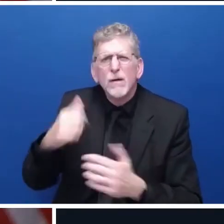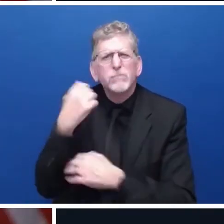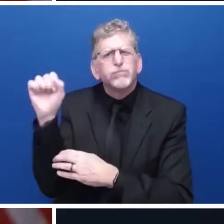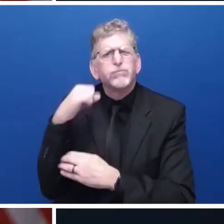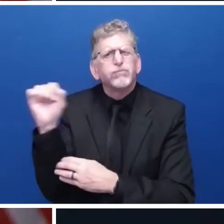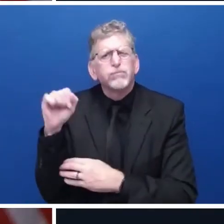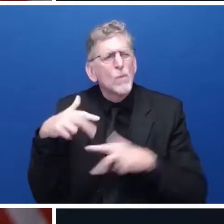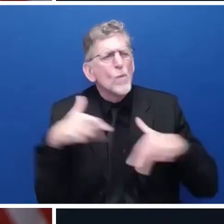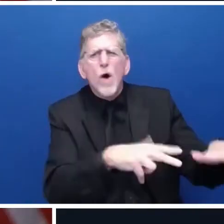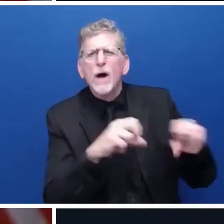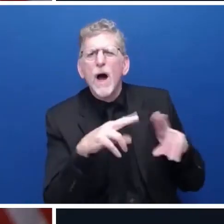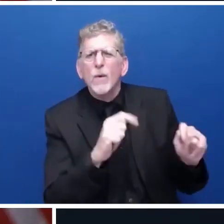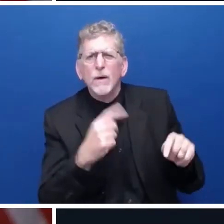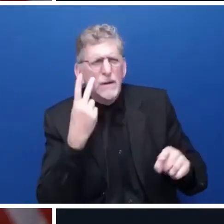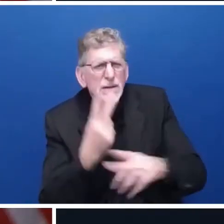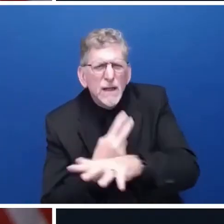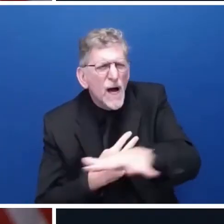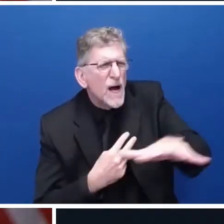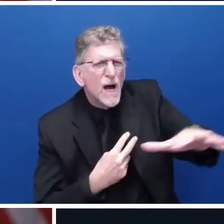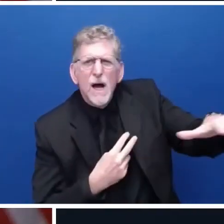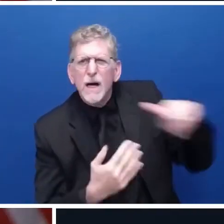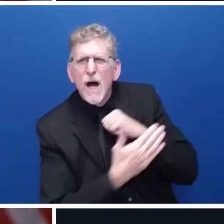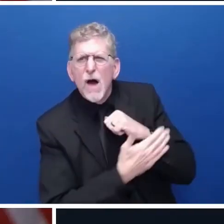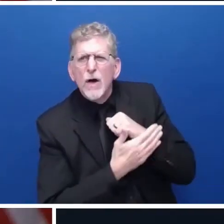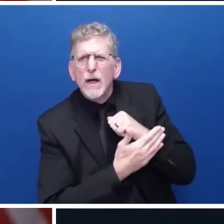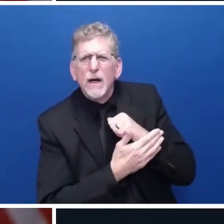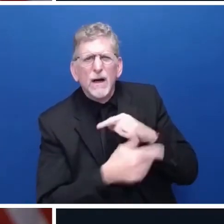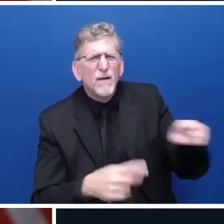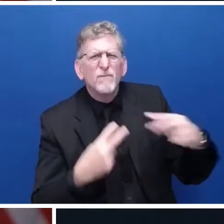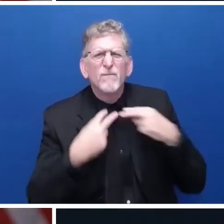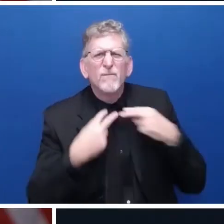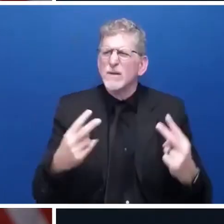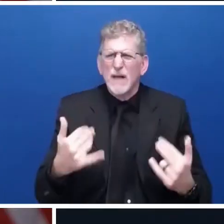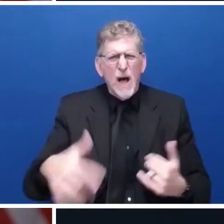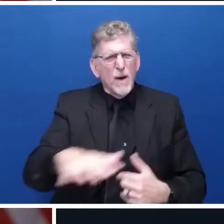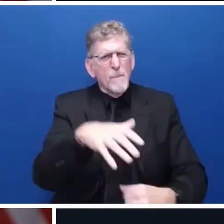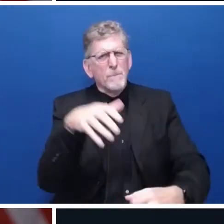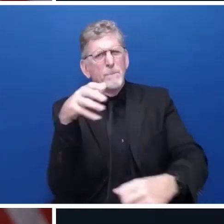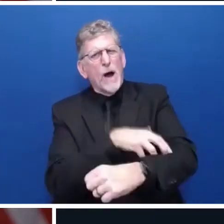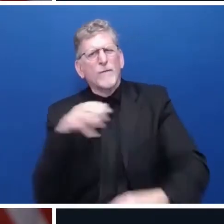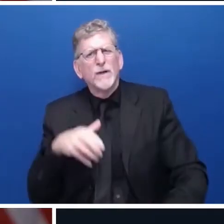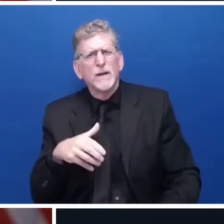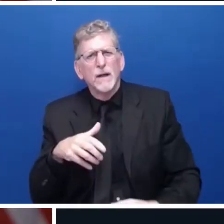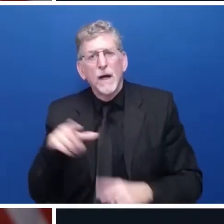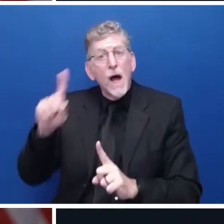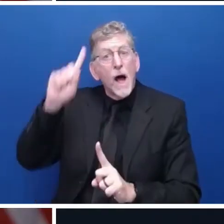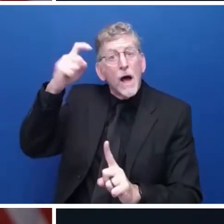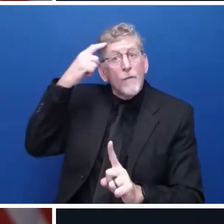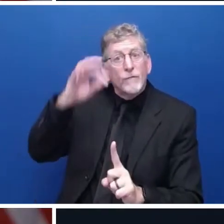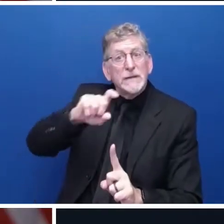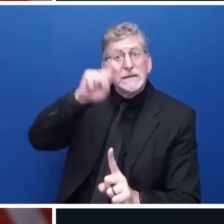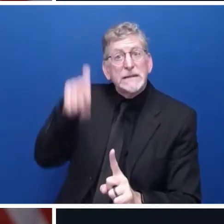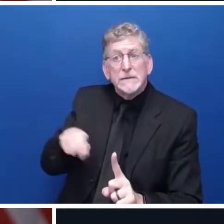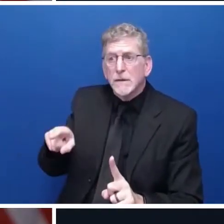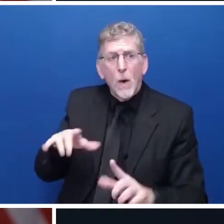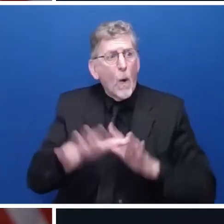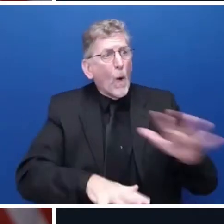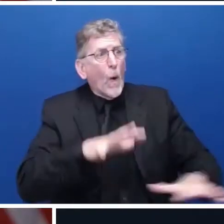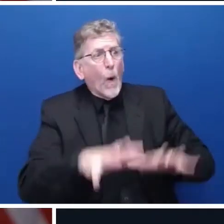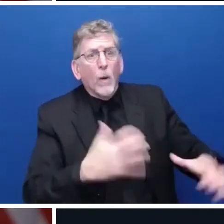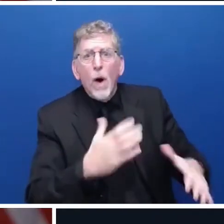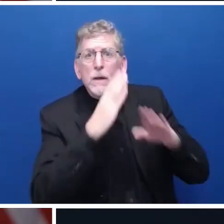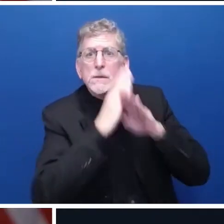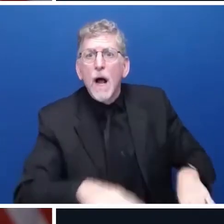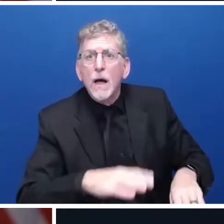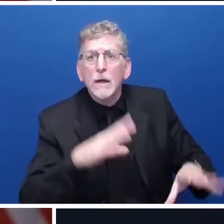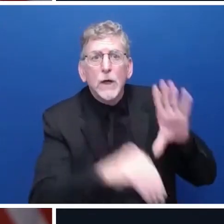powerful that the governor of Texas seeks to silence them. We see it in the bravery of Americans in Minnesota standing up